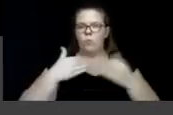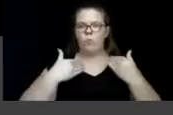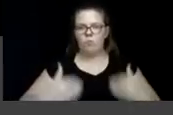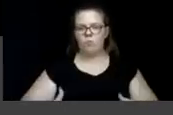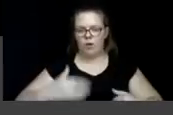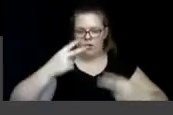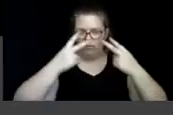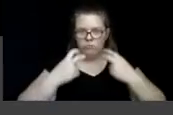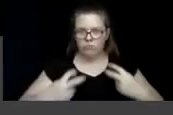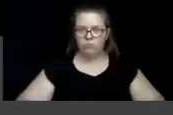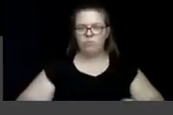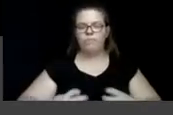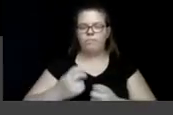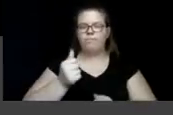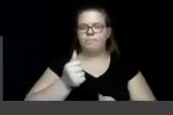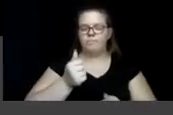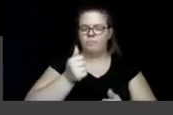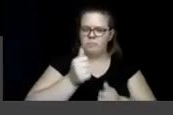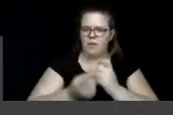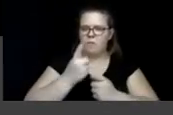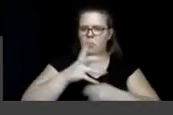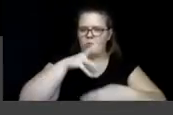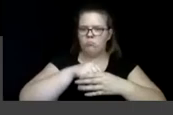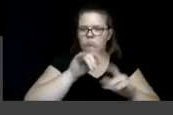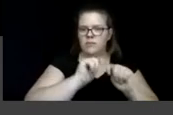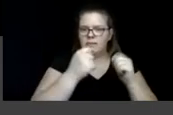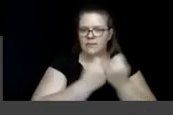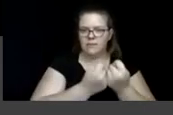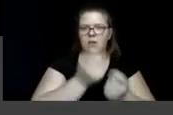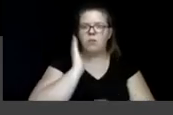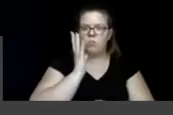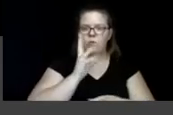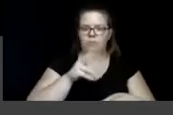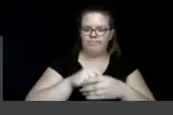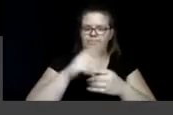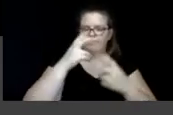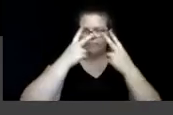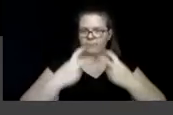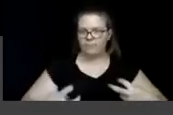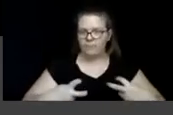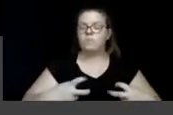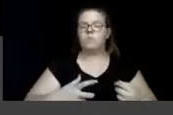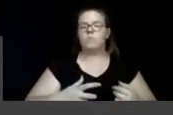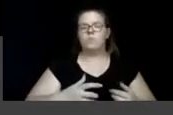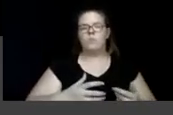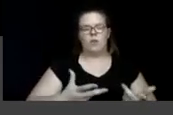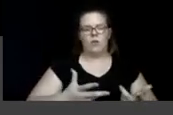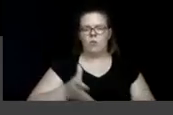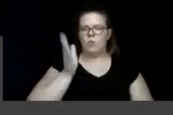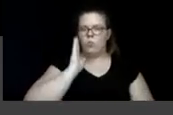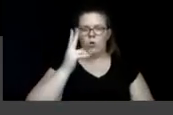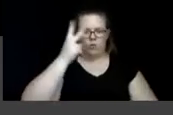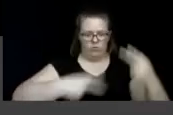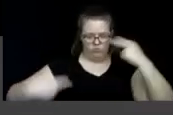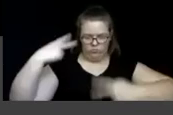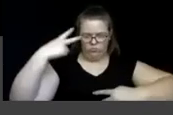the team does their assessment, and the individual is worked up top to bottom. And